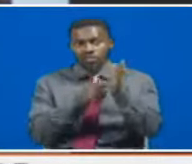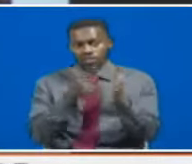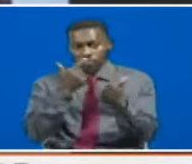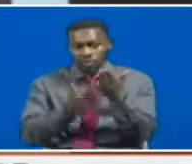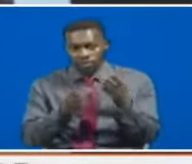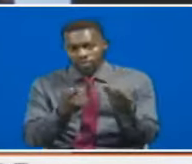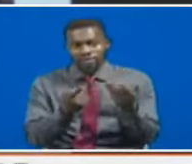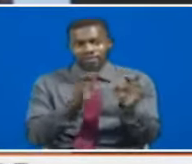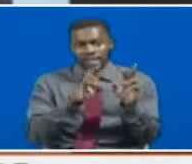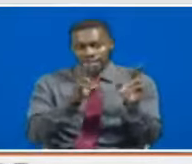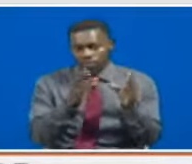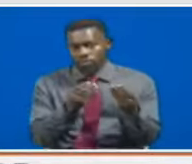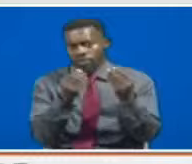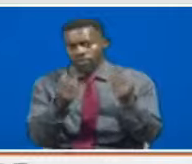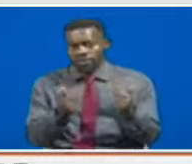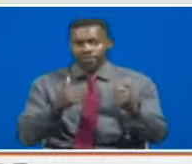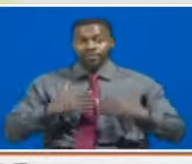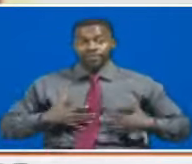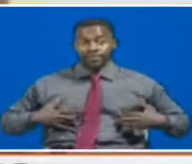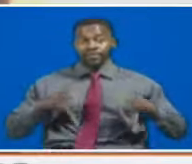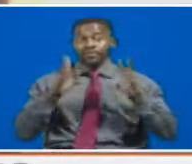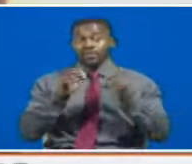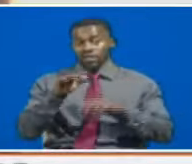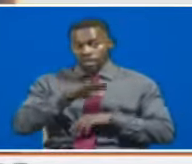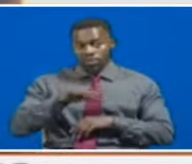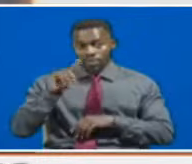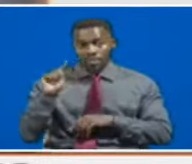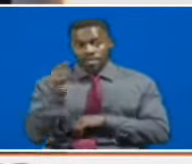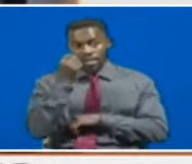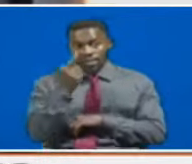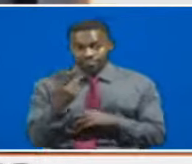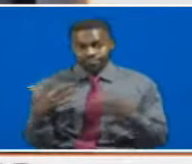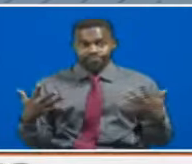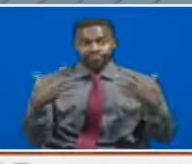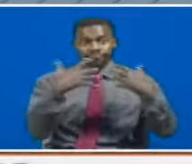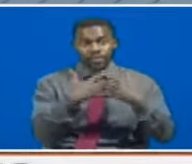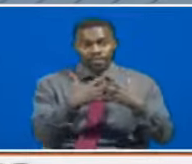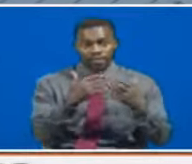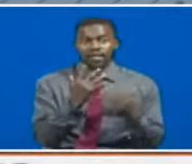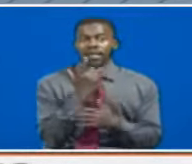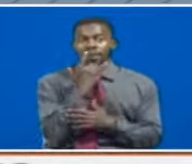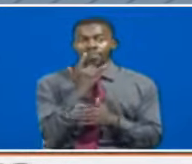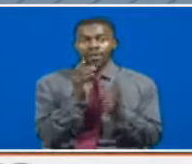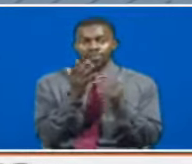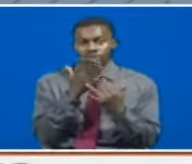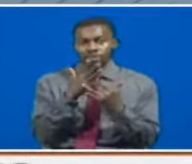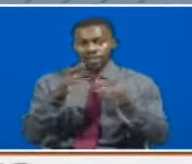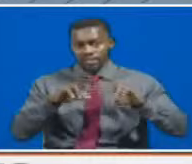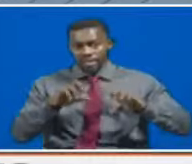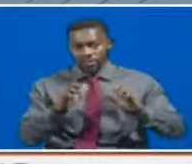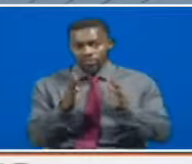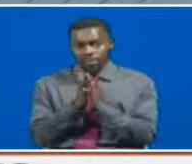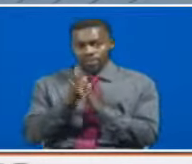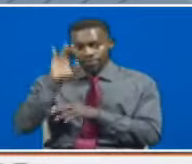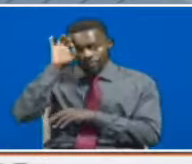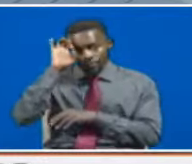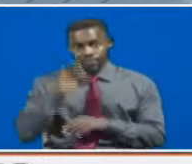address refugee issues in Kenya, bridging the gap between research and policy implementation. Tasmima Ibrahim,